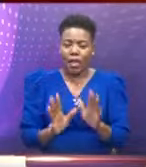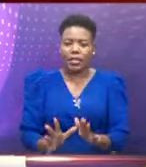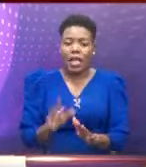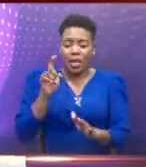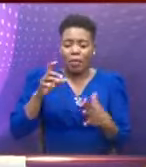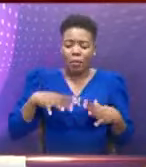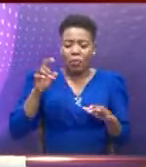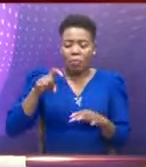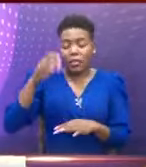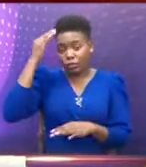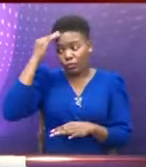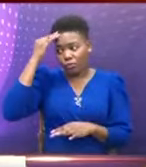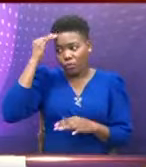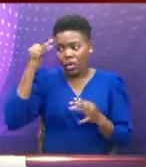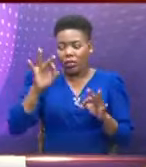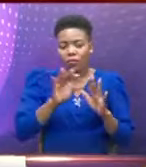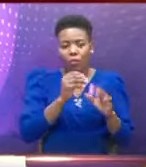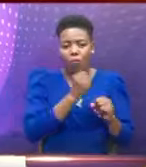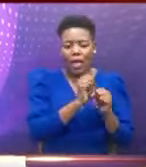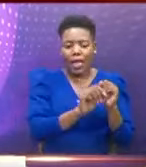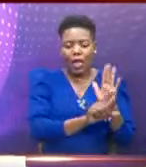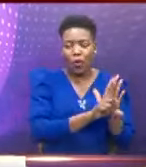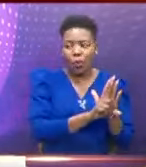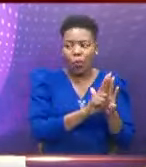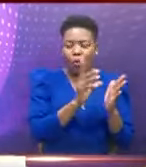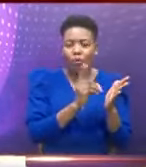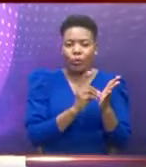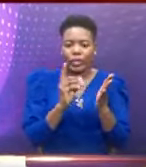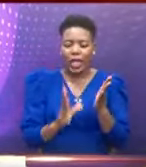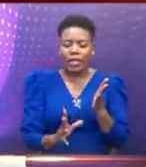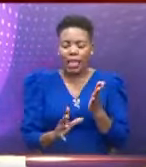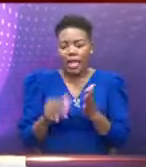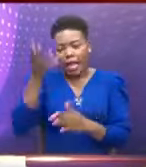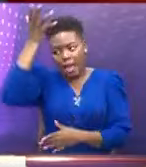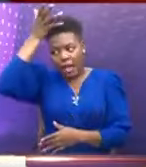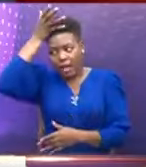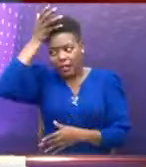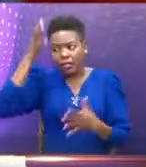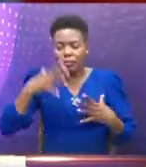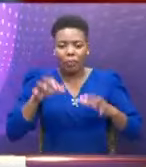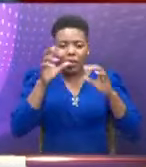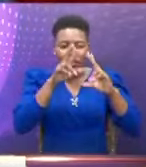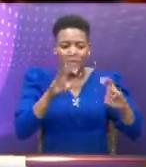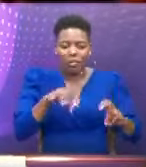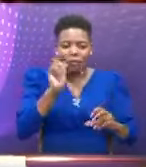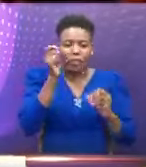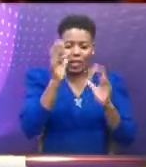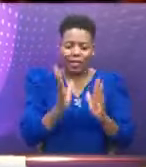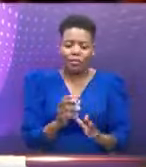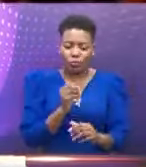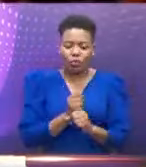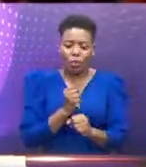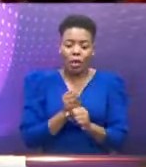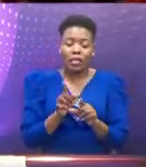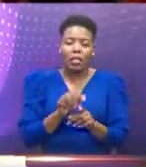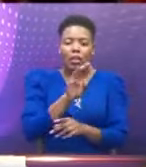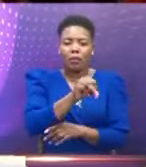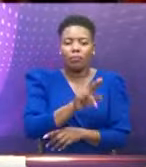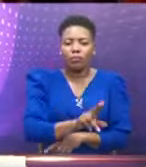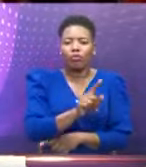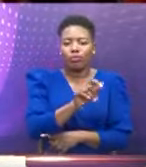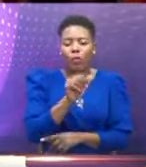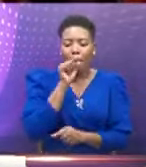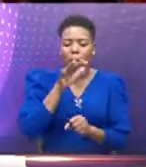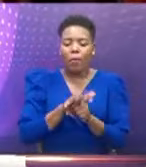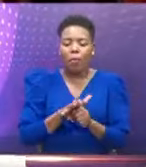that regardless of the field you are in, nurses, doctors, people are looking for Kenyans to be able to work. Mutua, usingo ni ubiro